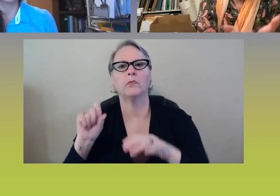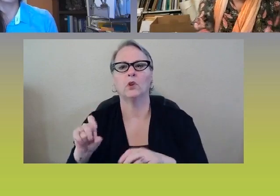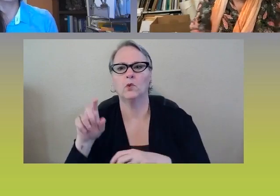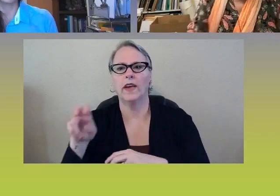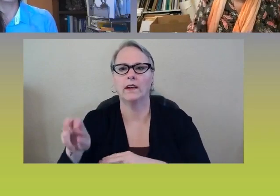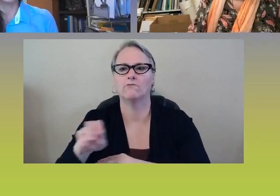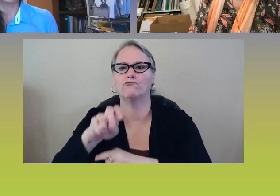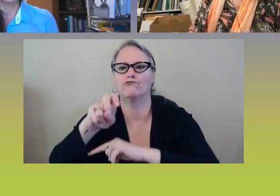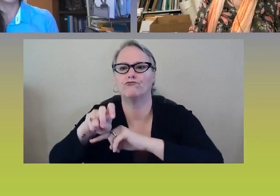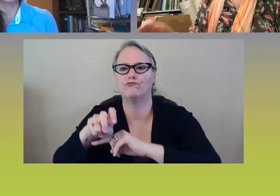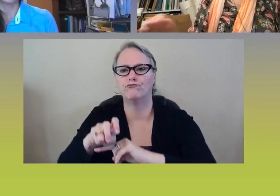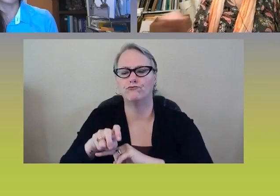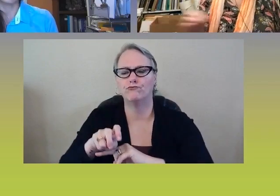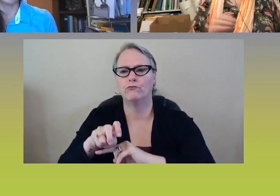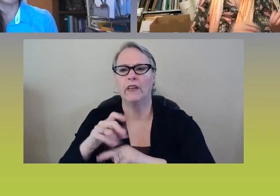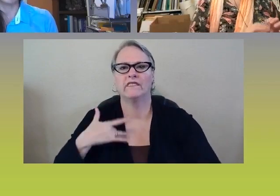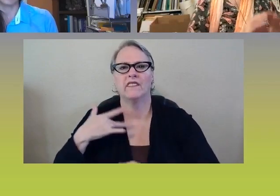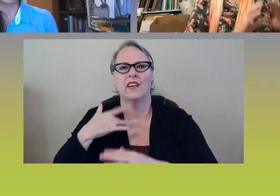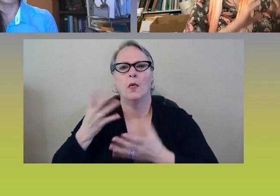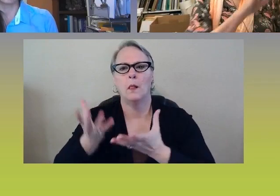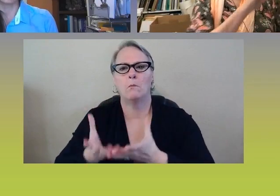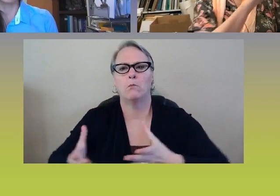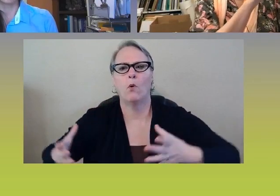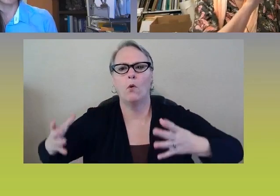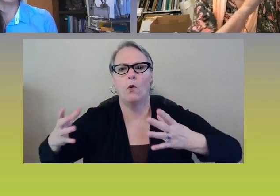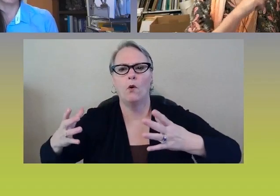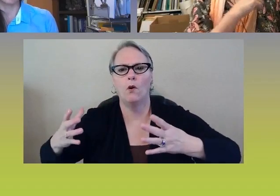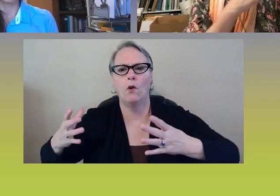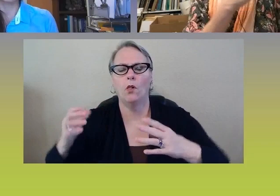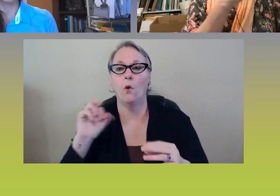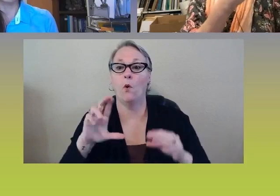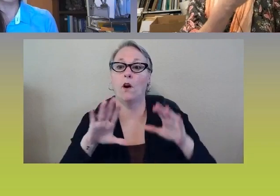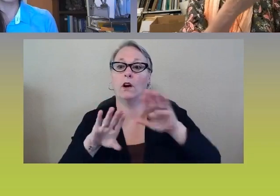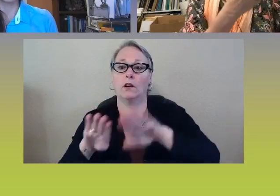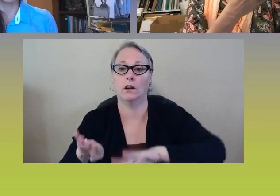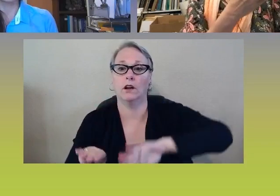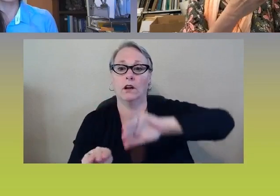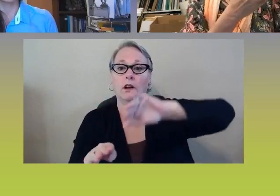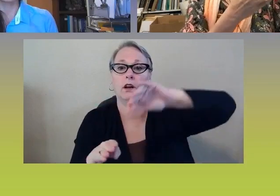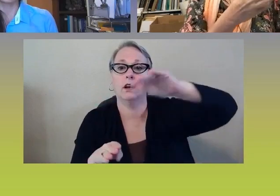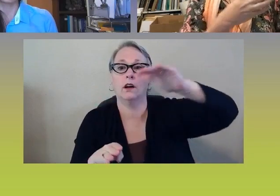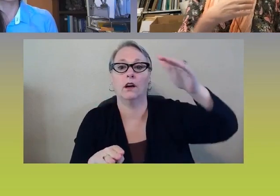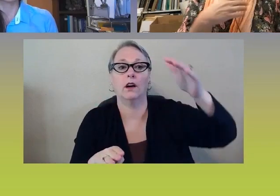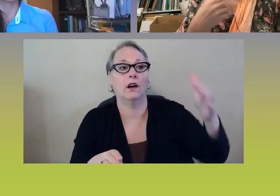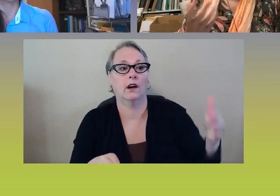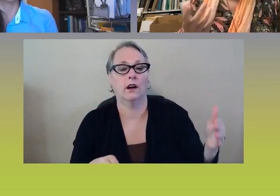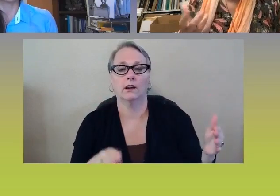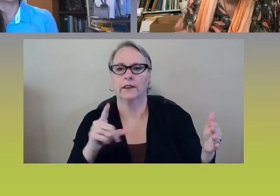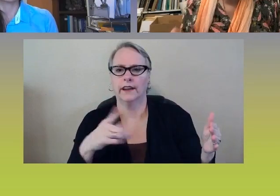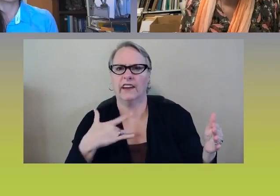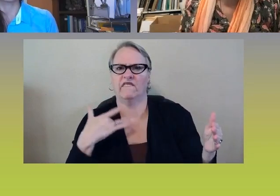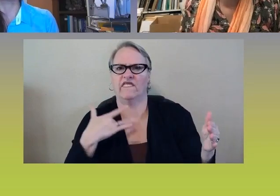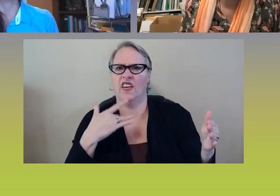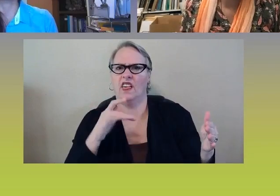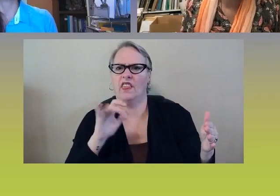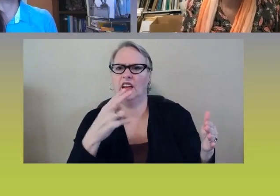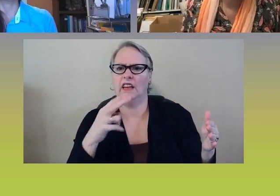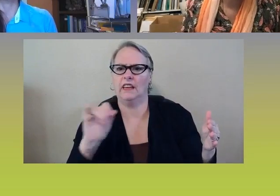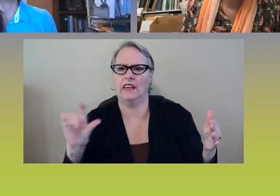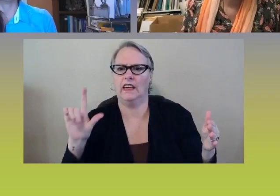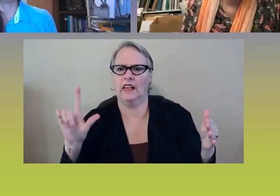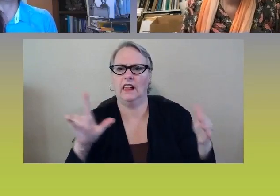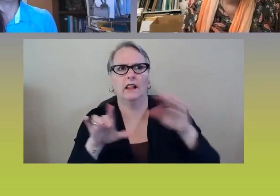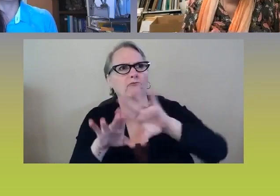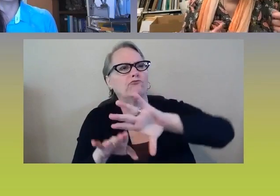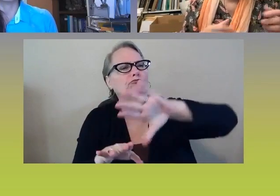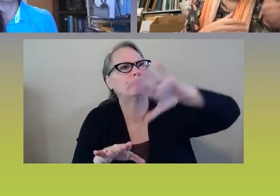bowl. Or you can go to the convex that was a hill and feel the hill, the queen or the king in the